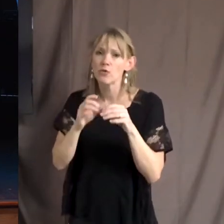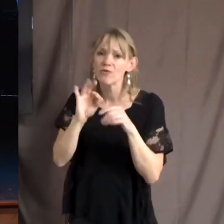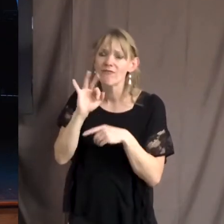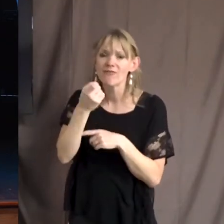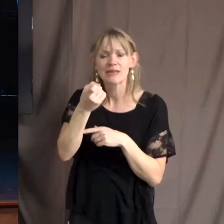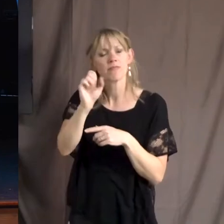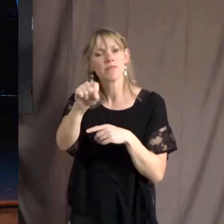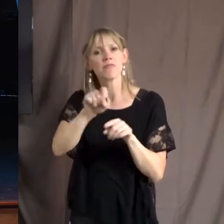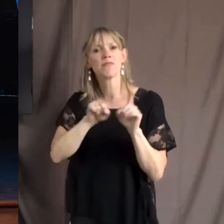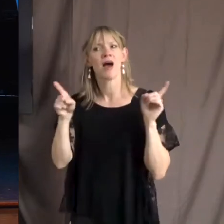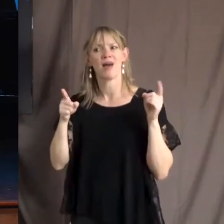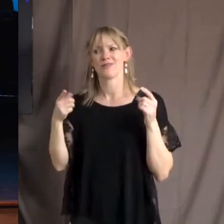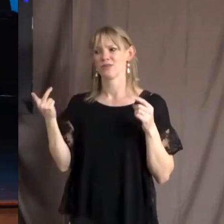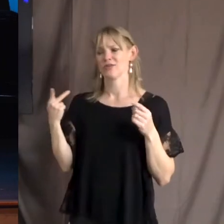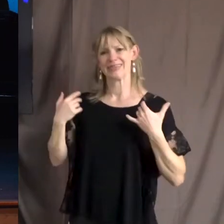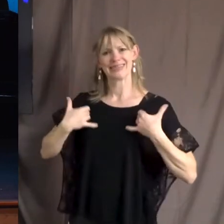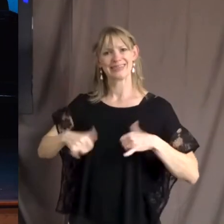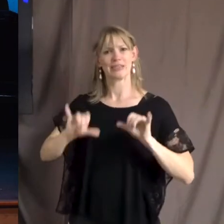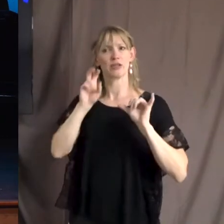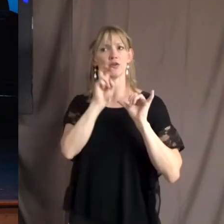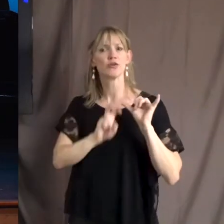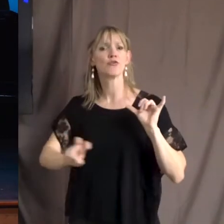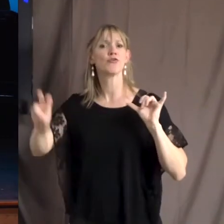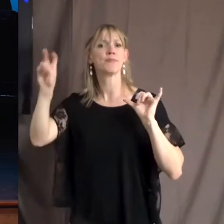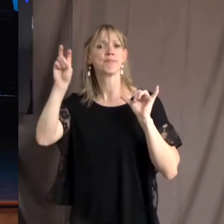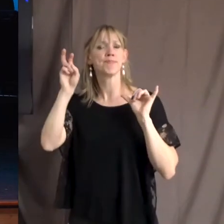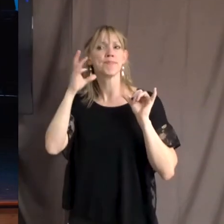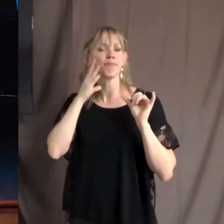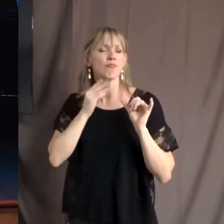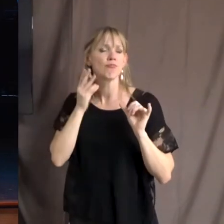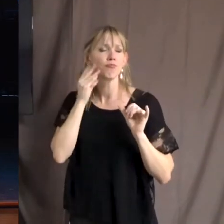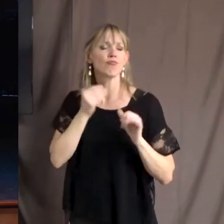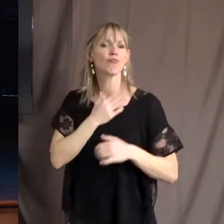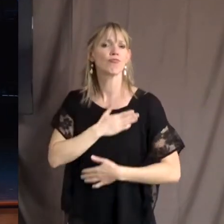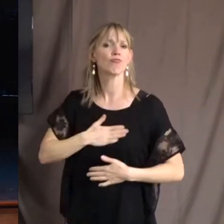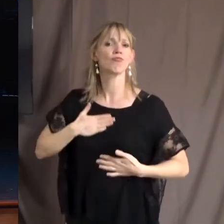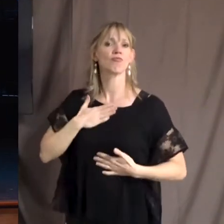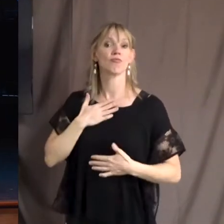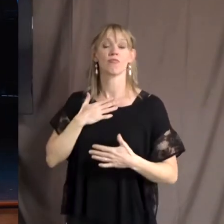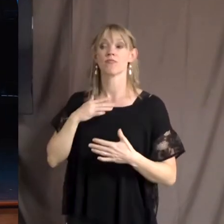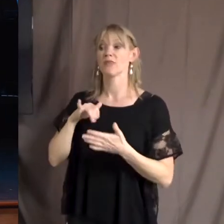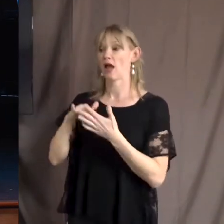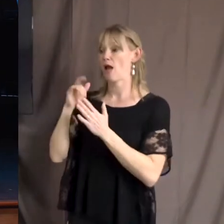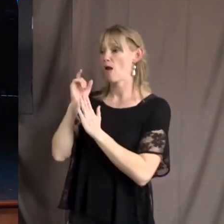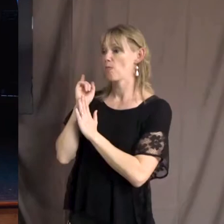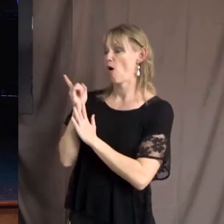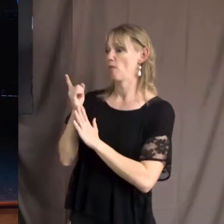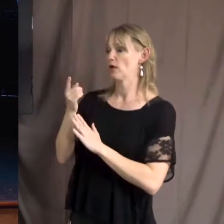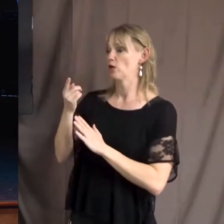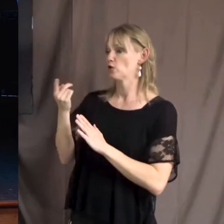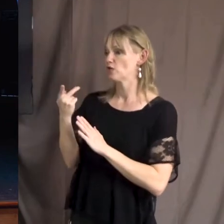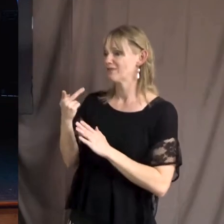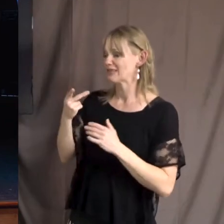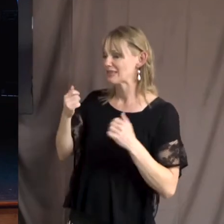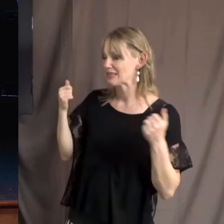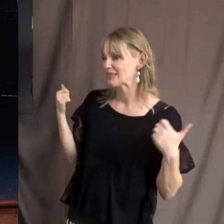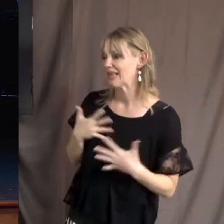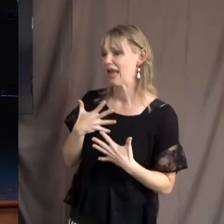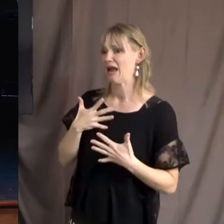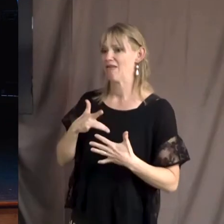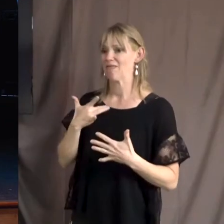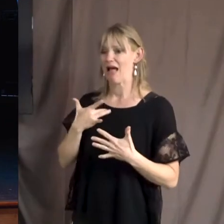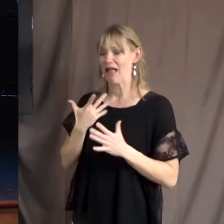was a beautiful experience of choosing, even in a moment where we were scared and we felt lack approaching,